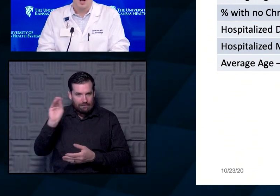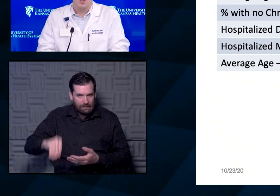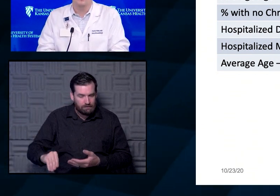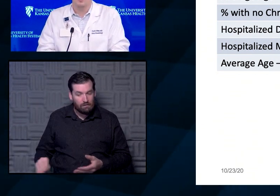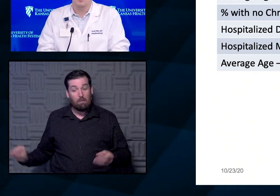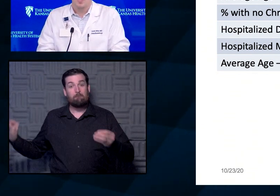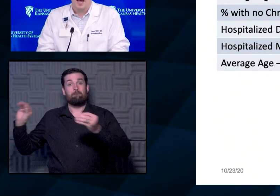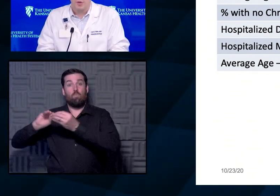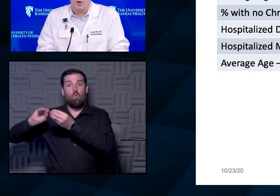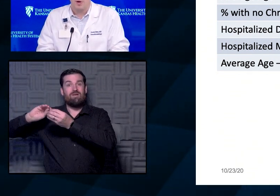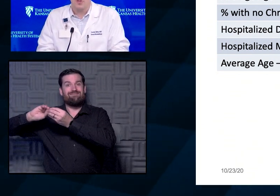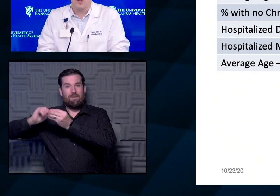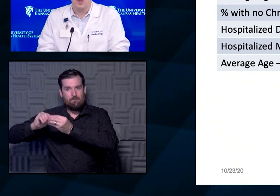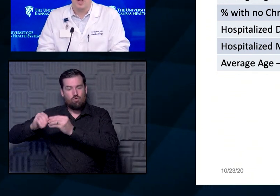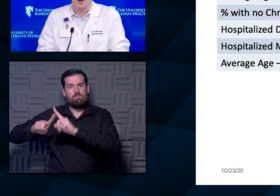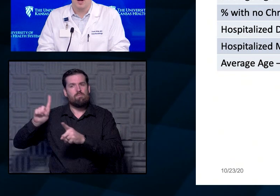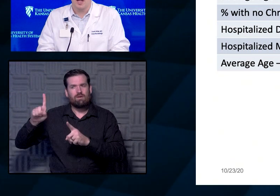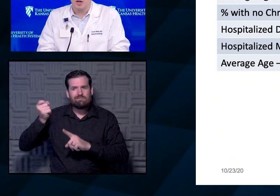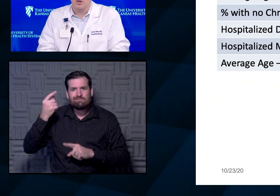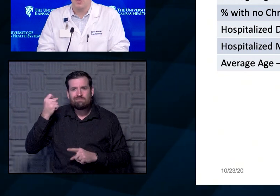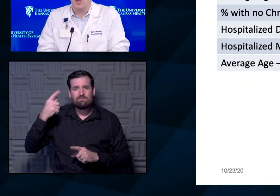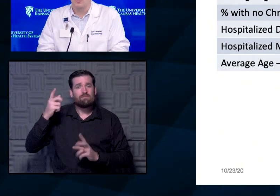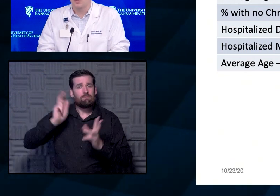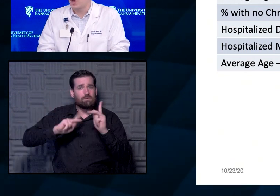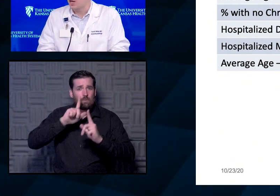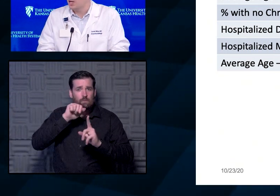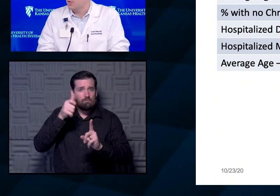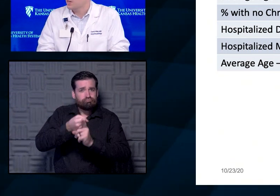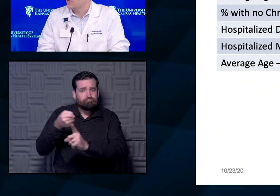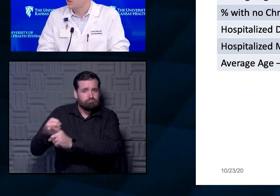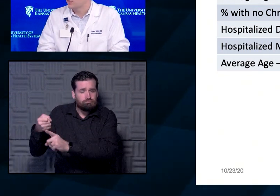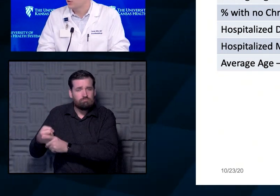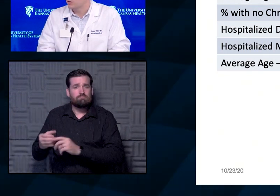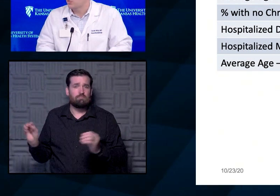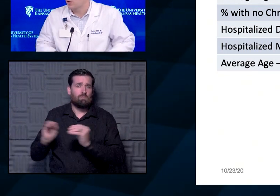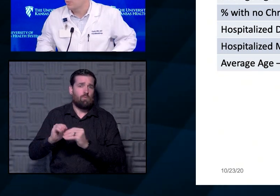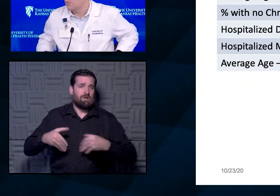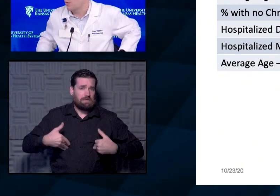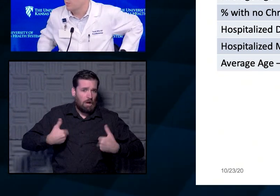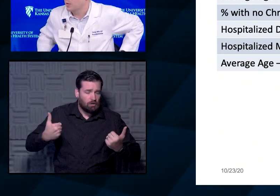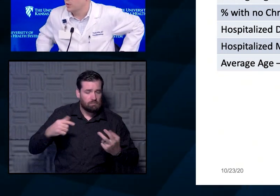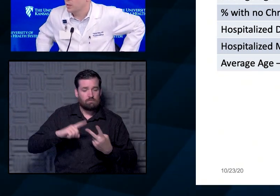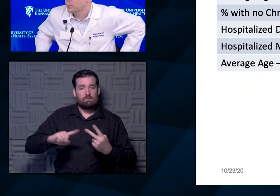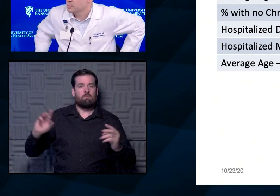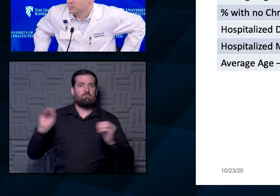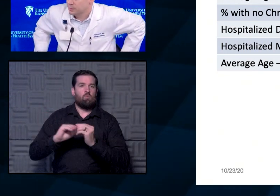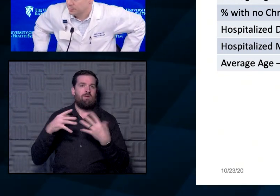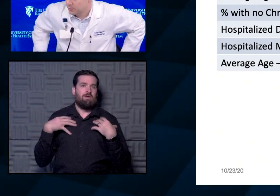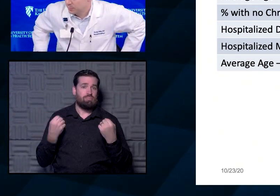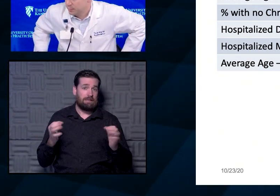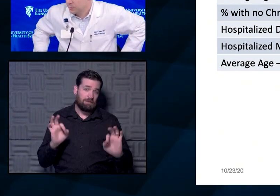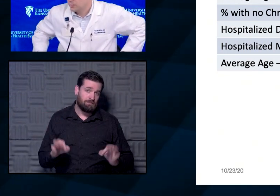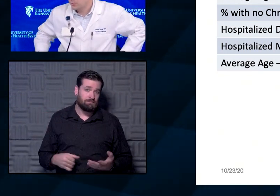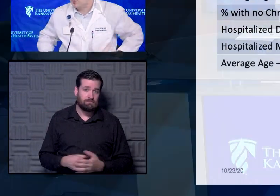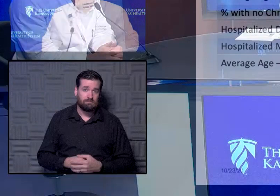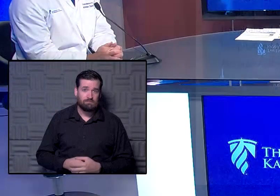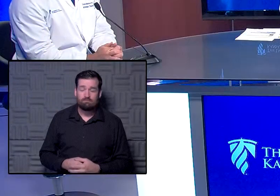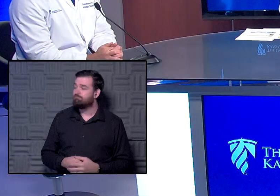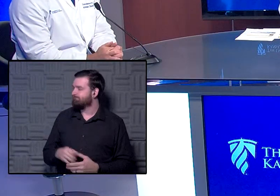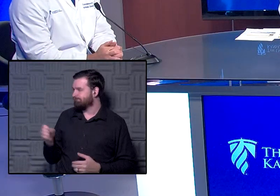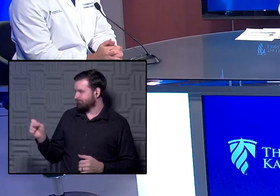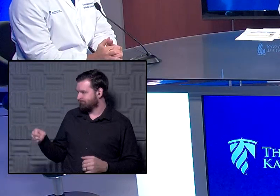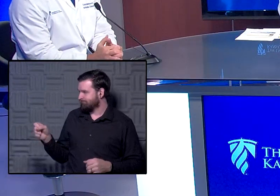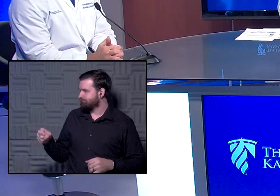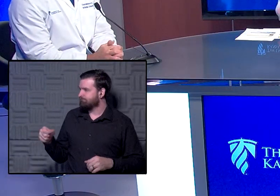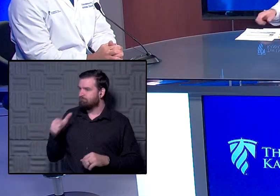but also healthier patients are here and younger patients are dying. And I think that tells a good story about what we've been seeing. Yeah, and to that point, you know,